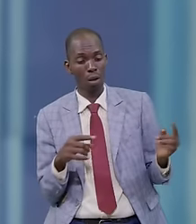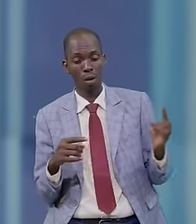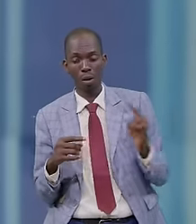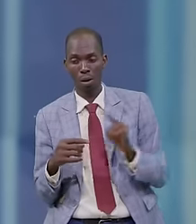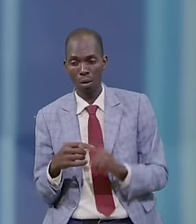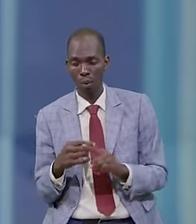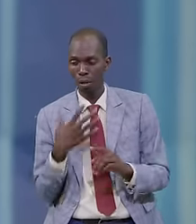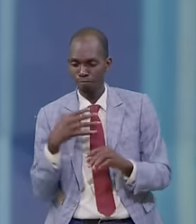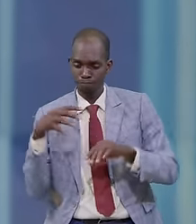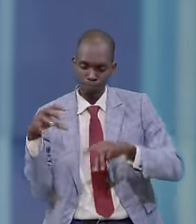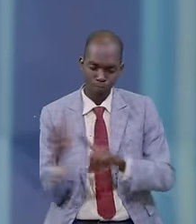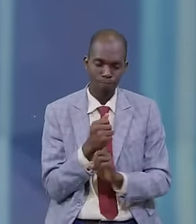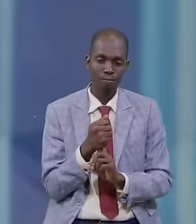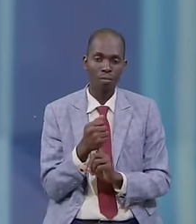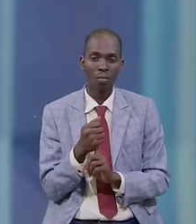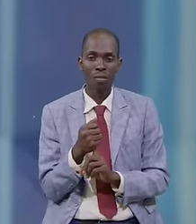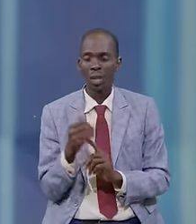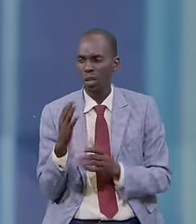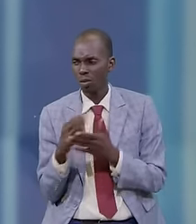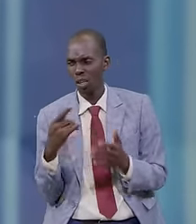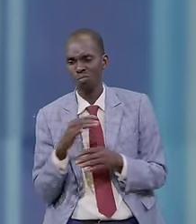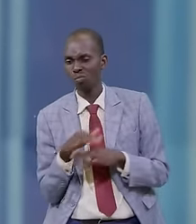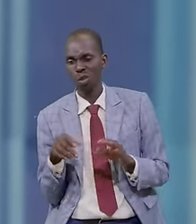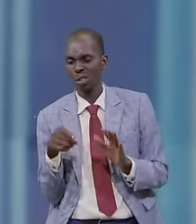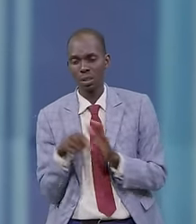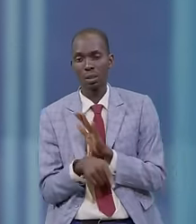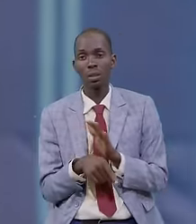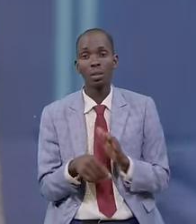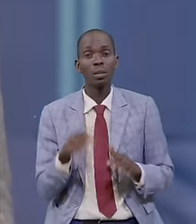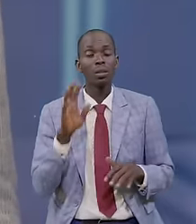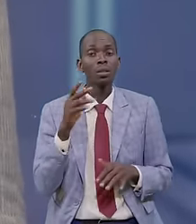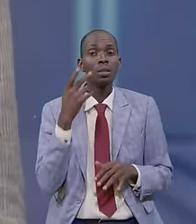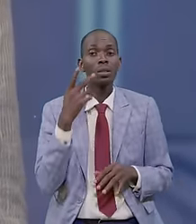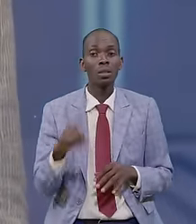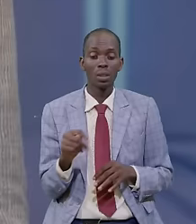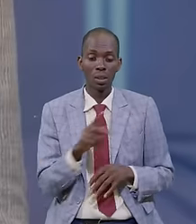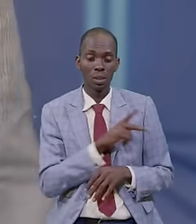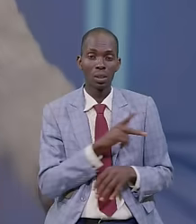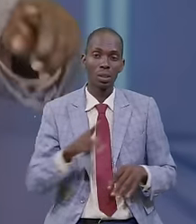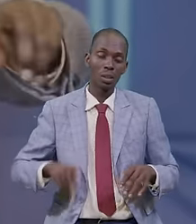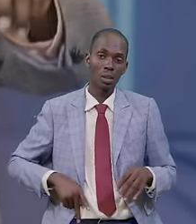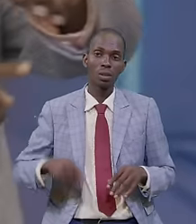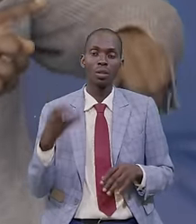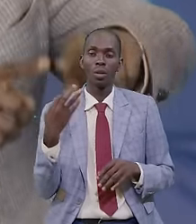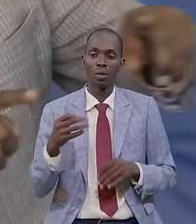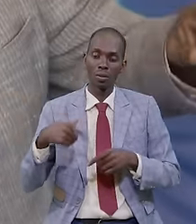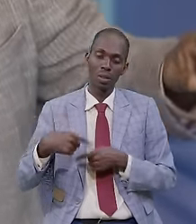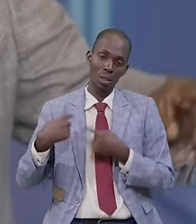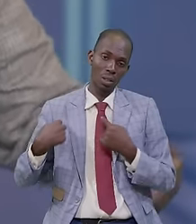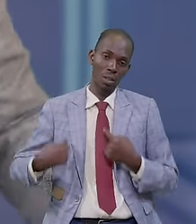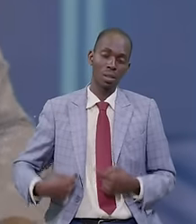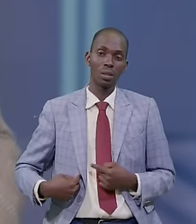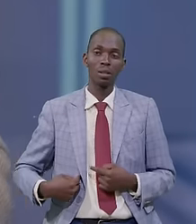him. The hearts of kings and the hands of the Lord, he turneth